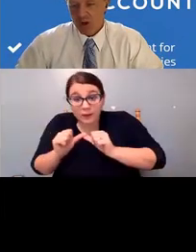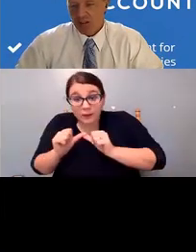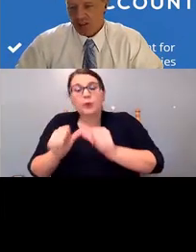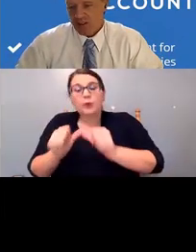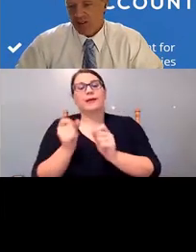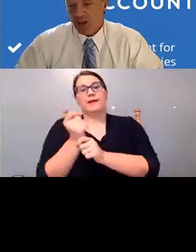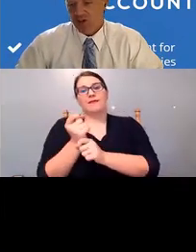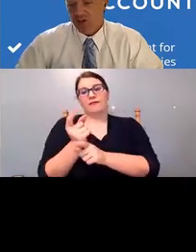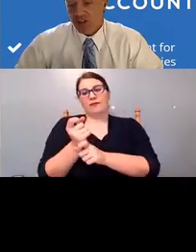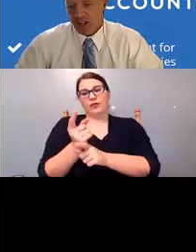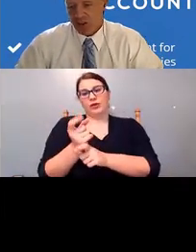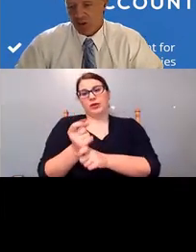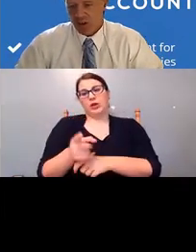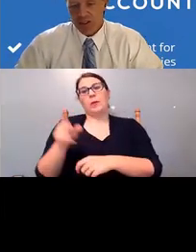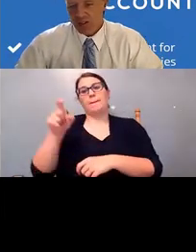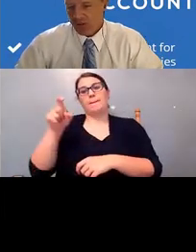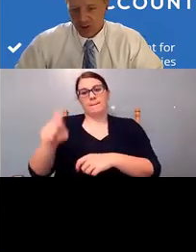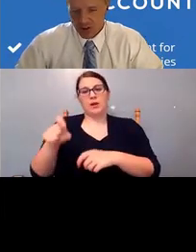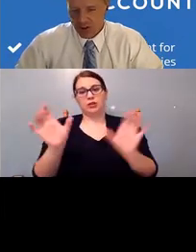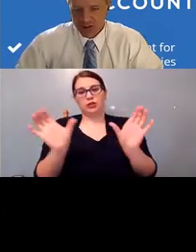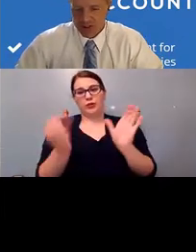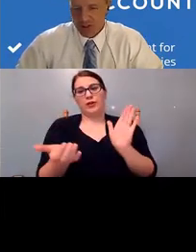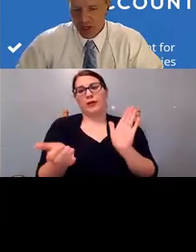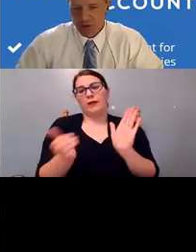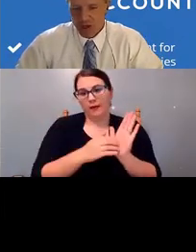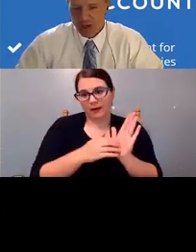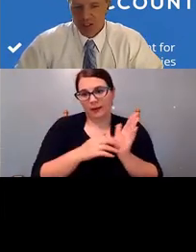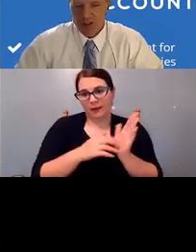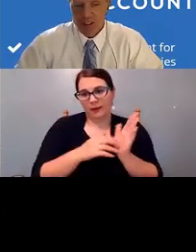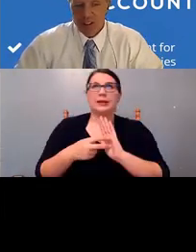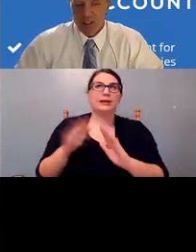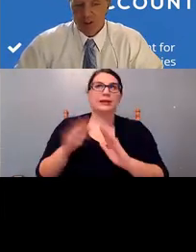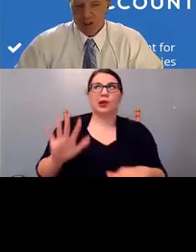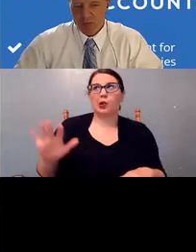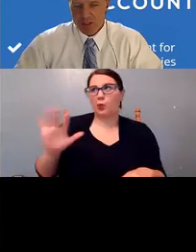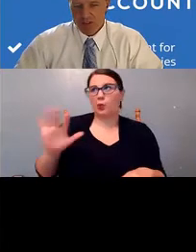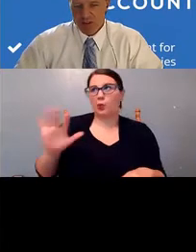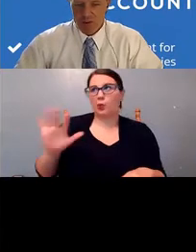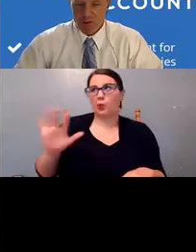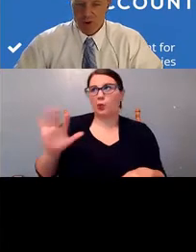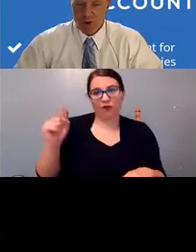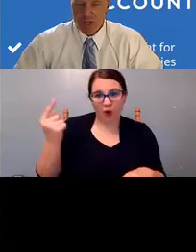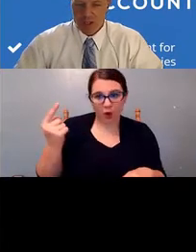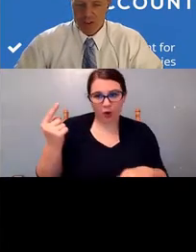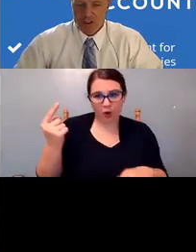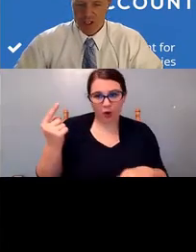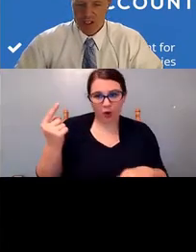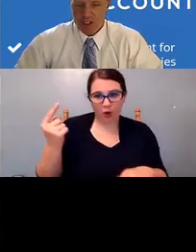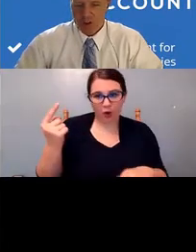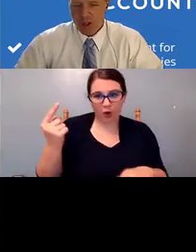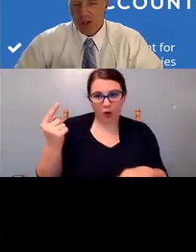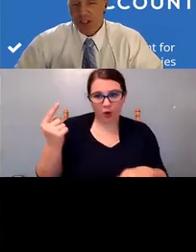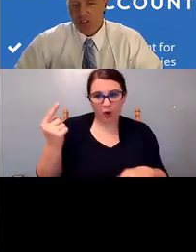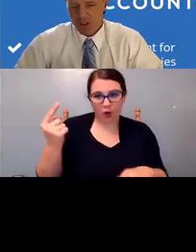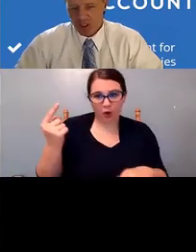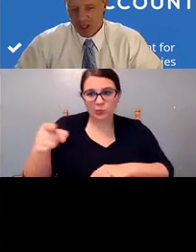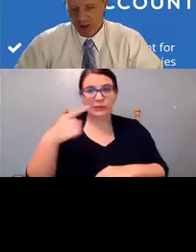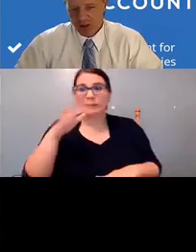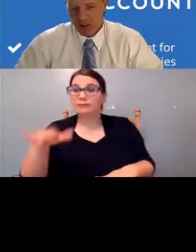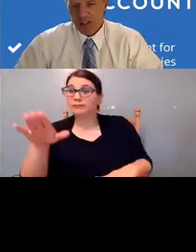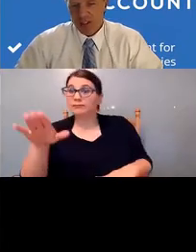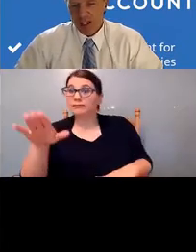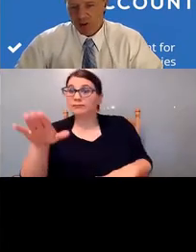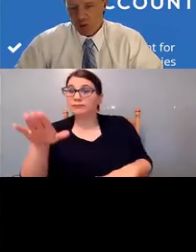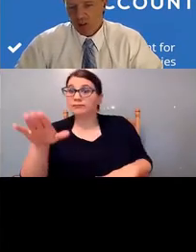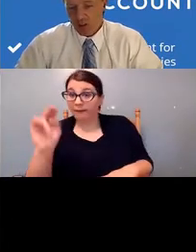recertification process. So every January 1st, or, you know, right around there, you'll get a message from a program manager saying, can you log into your